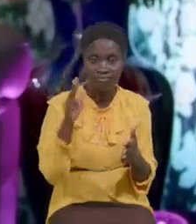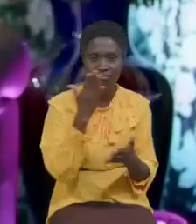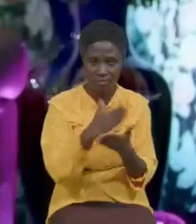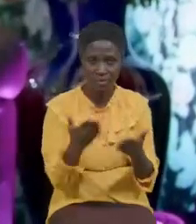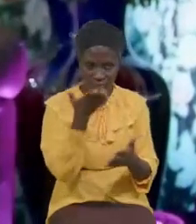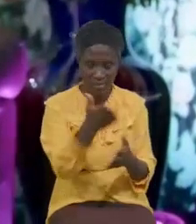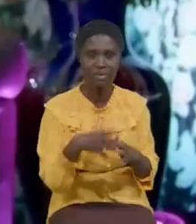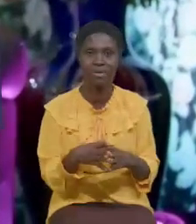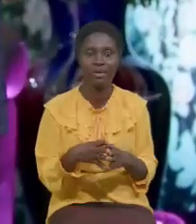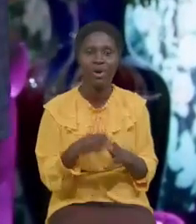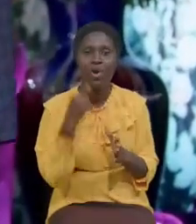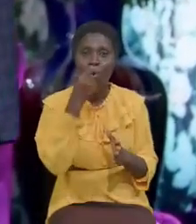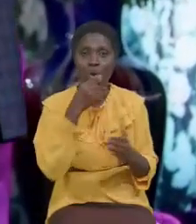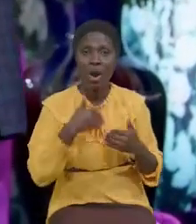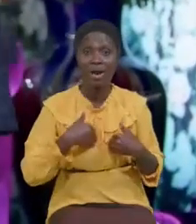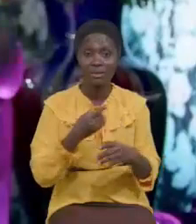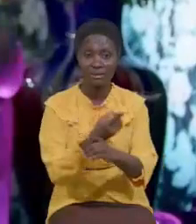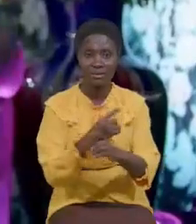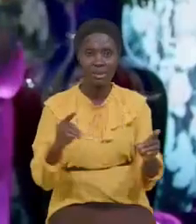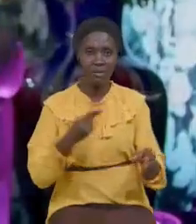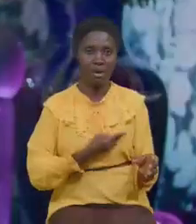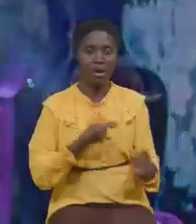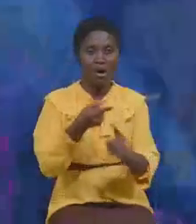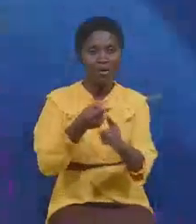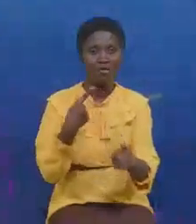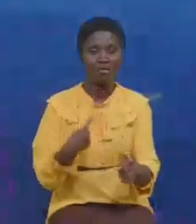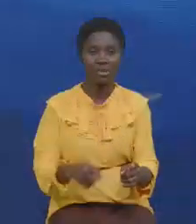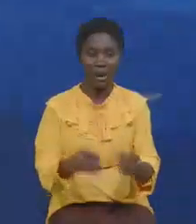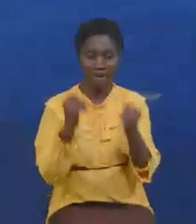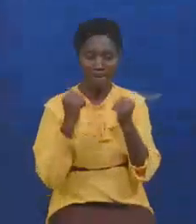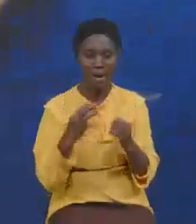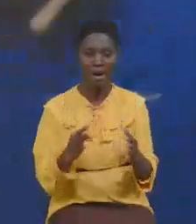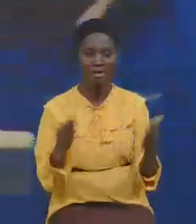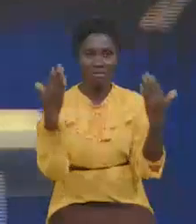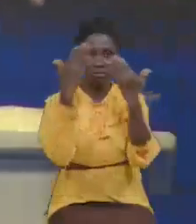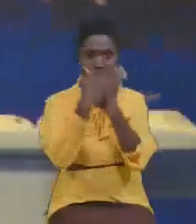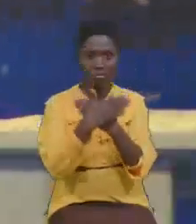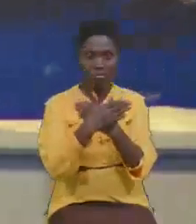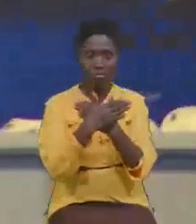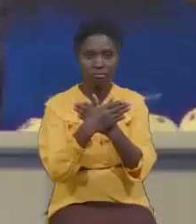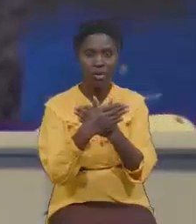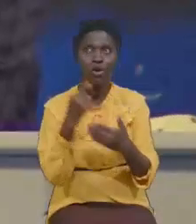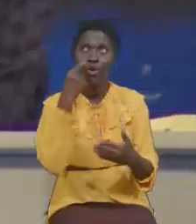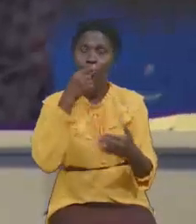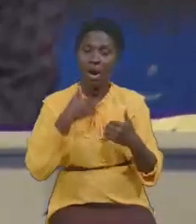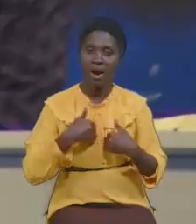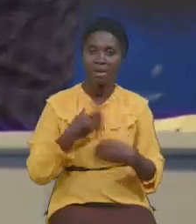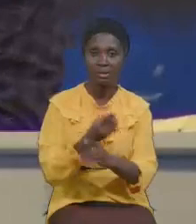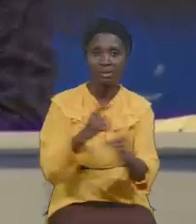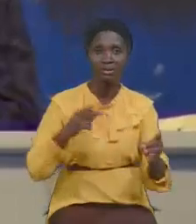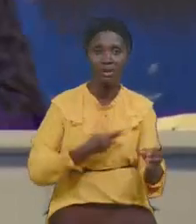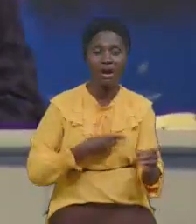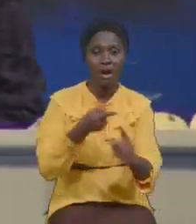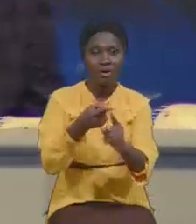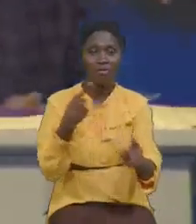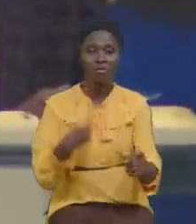Who has delivered us from the power of darkness? Who has delivered us from